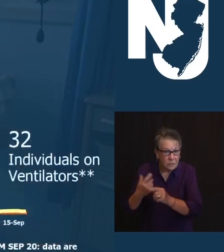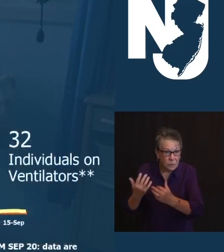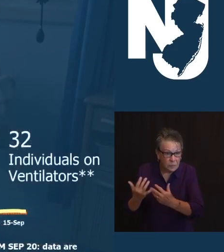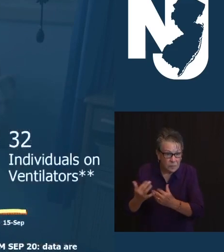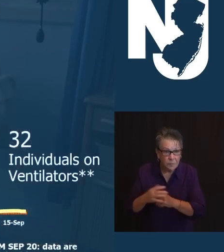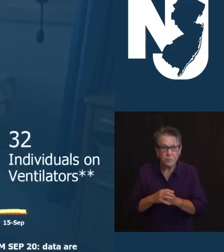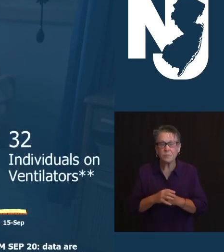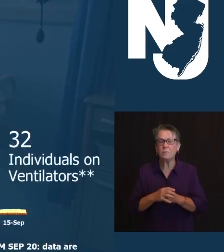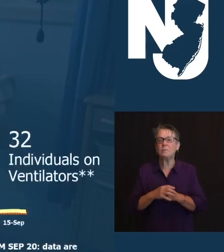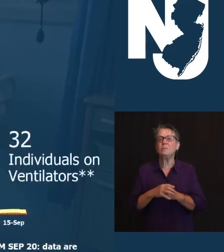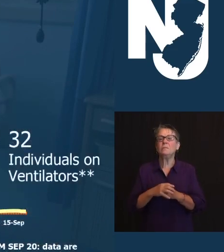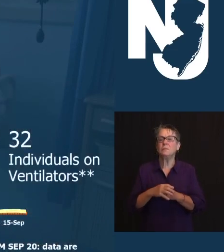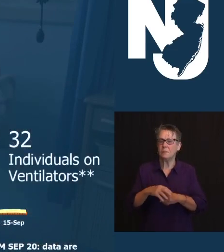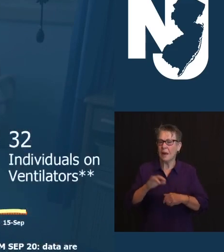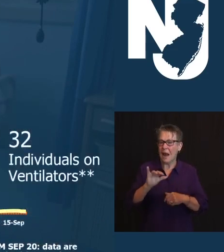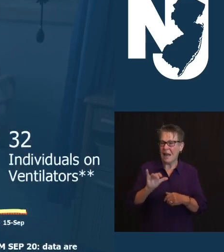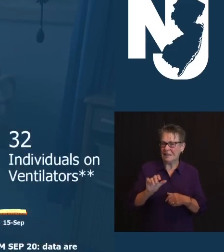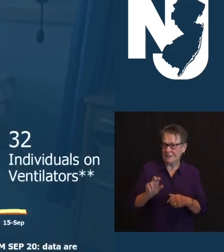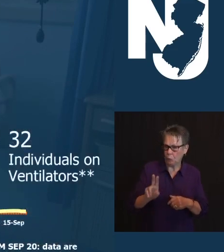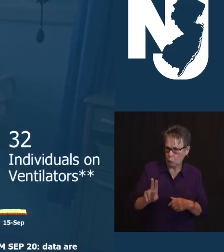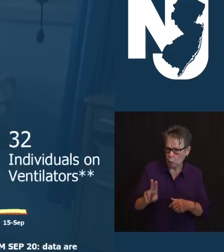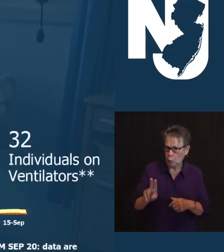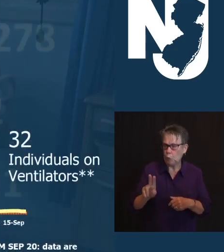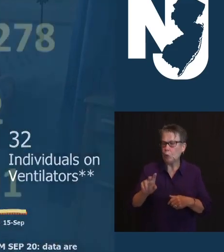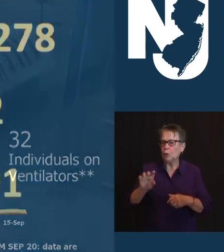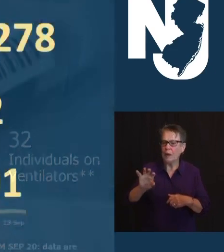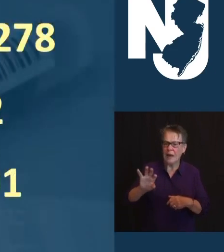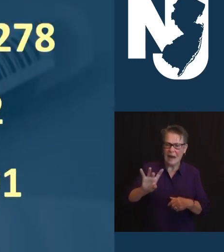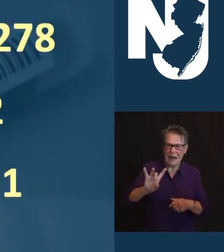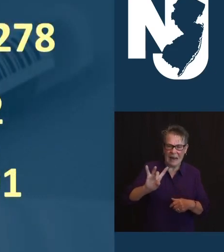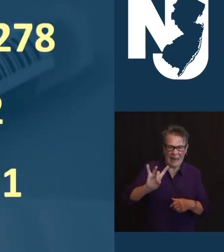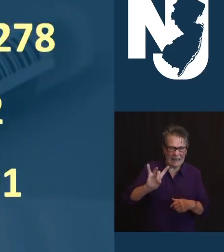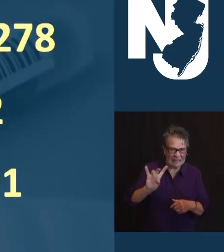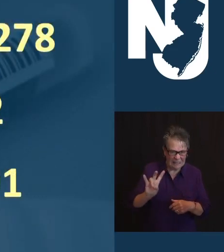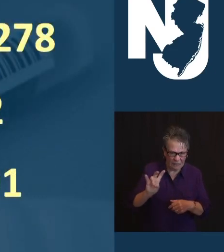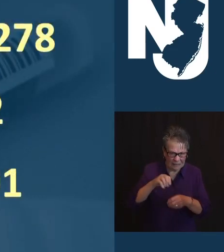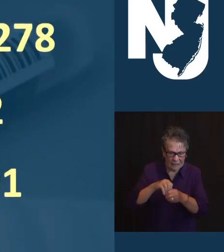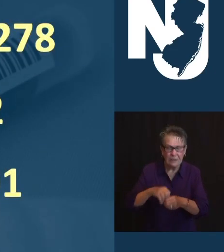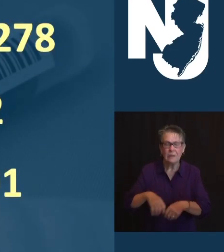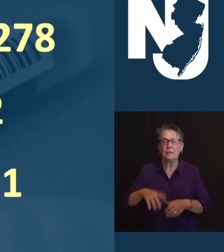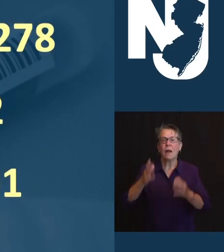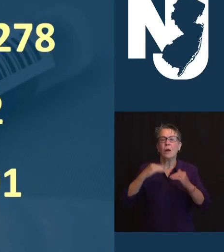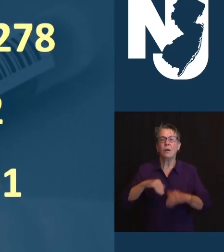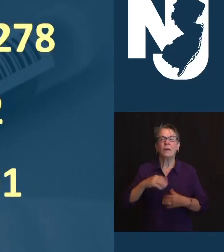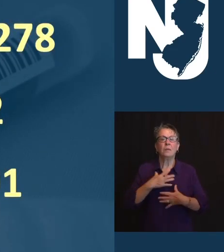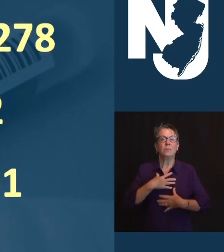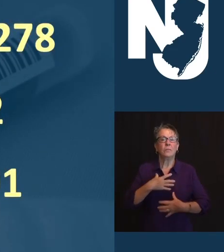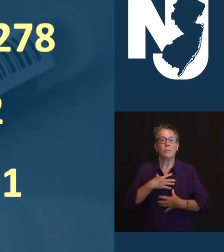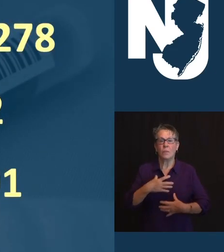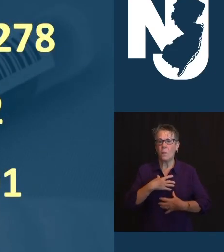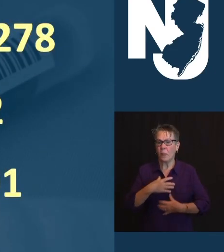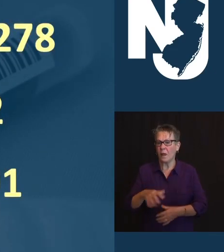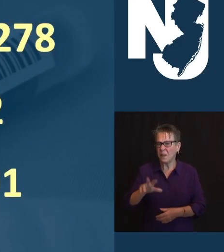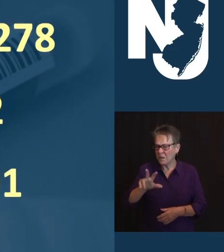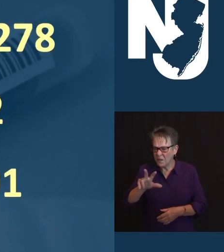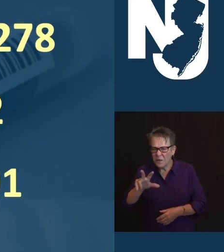ventilators were in use. We're reporting with a heavy heart 2 additional confirmed deaths, bringing our